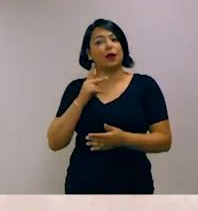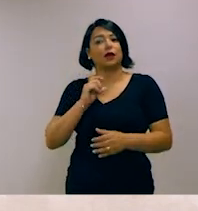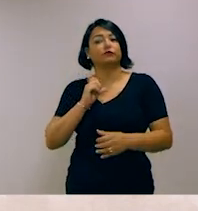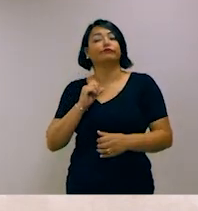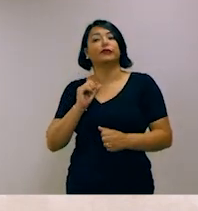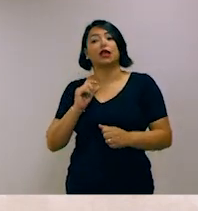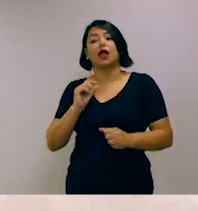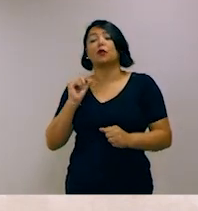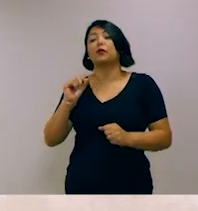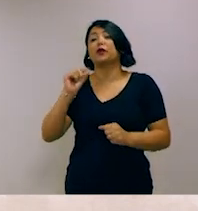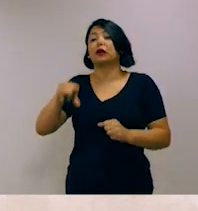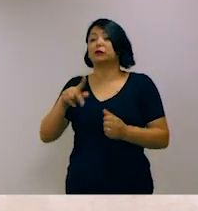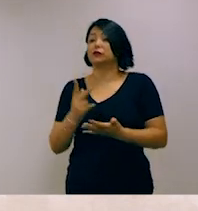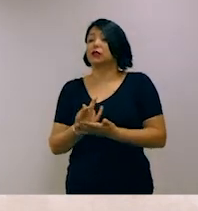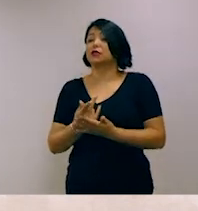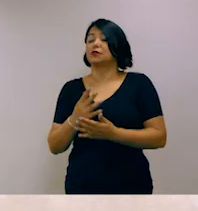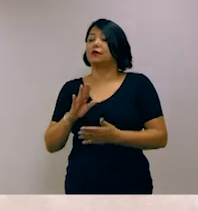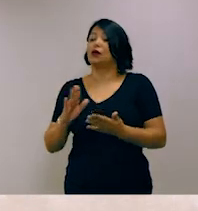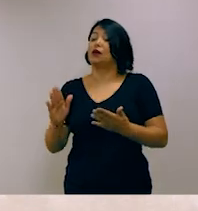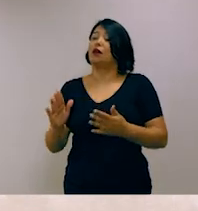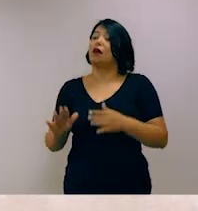course,